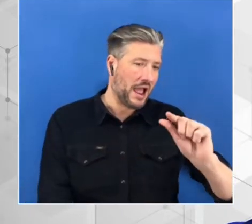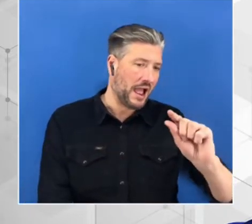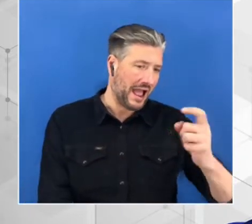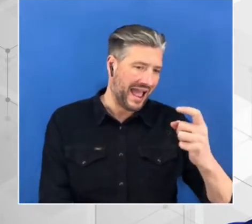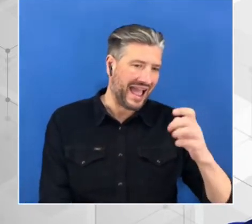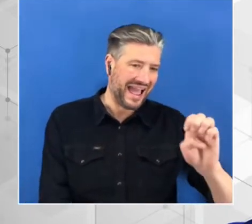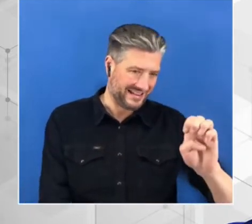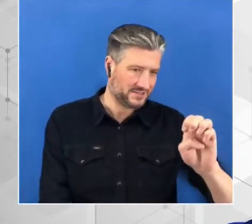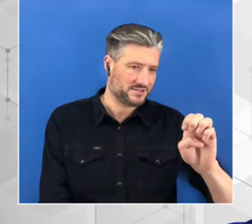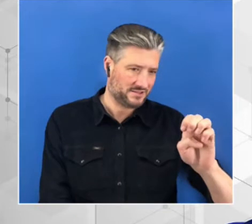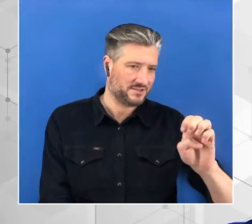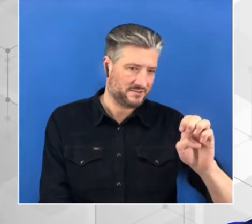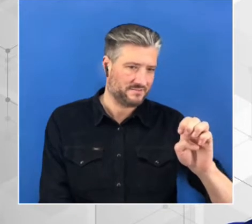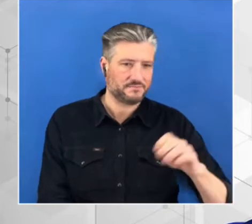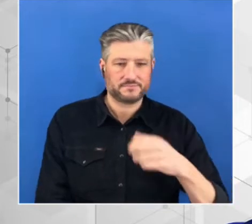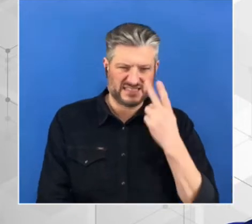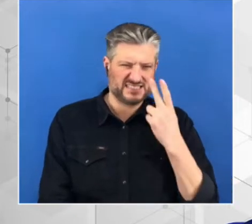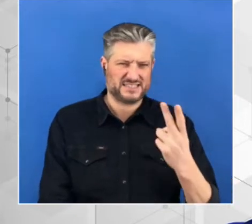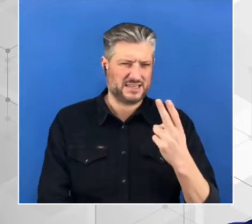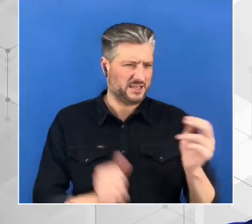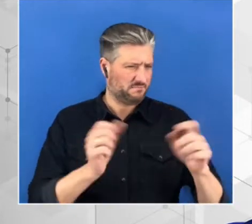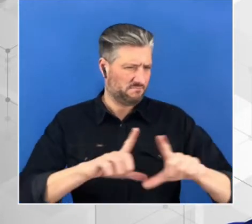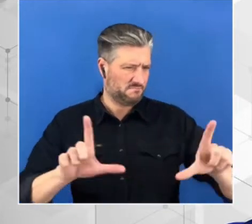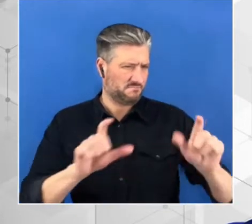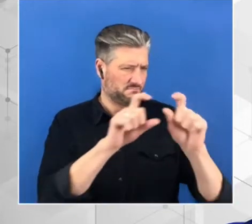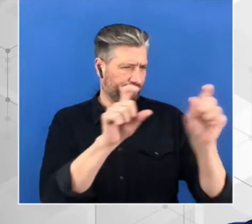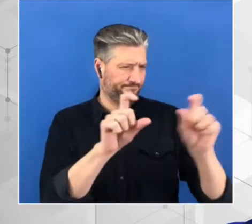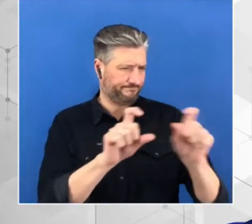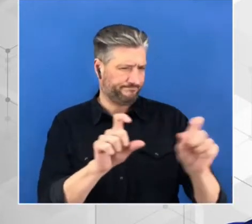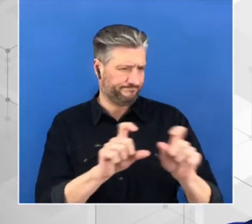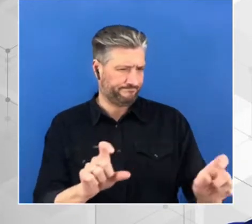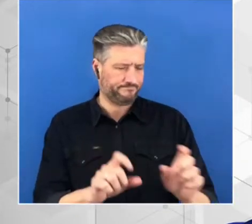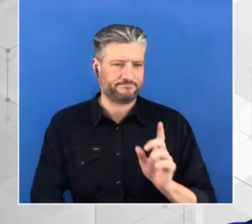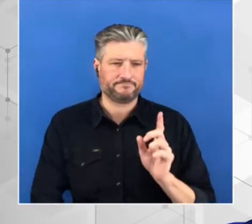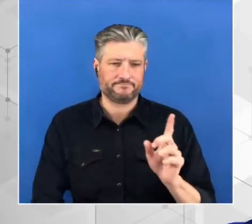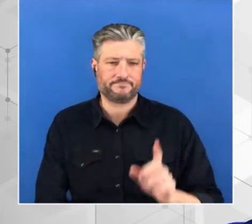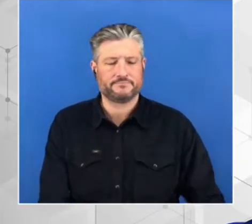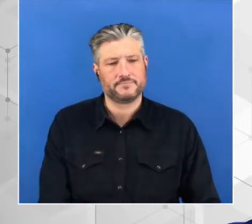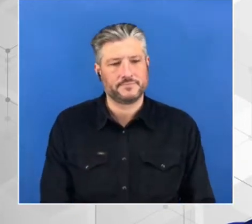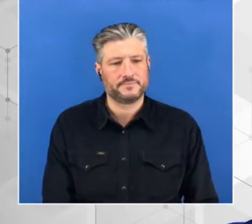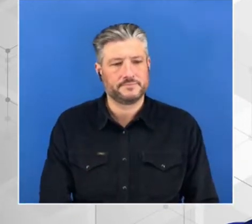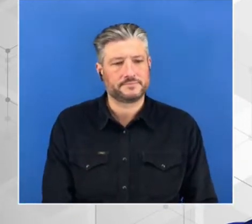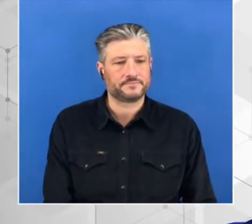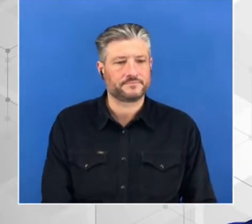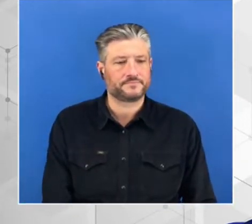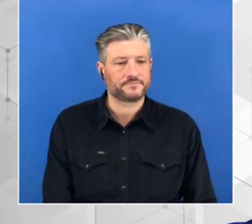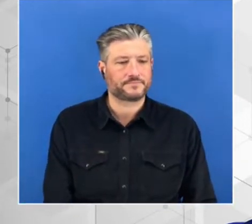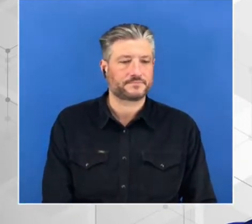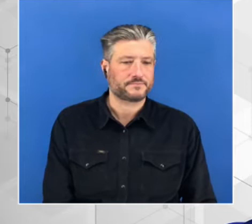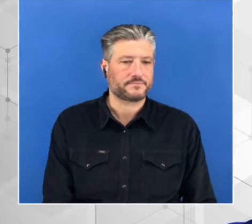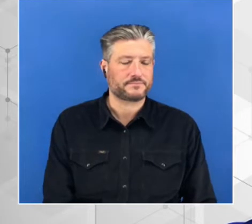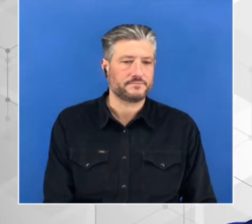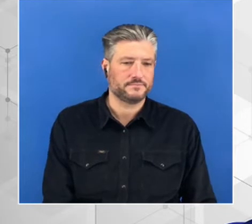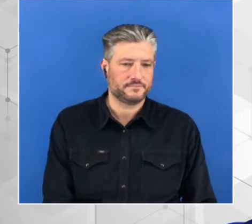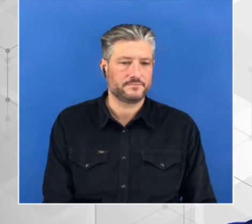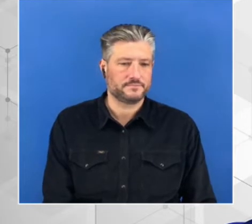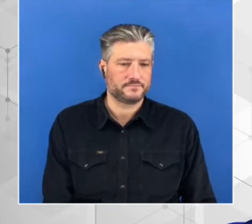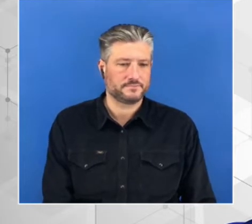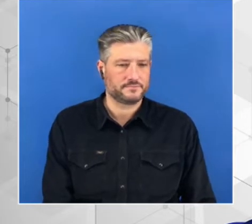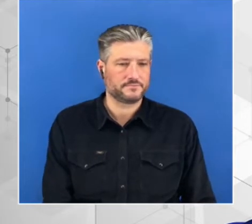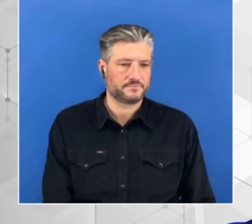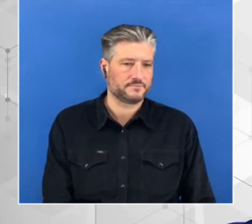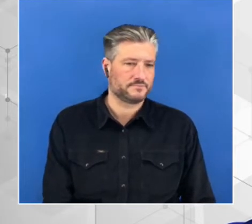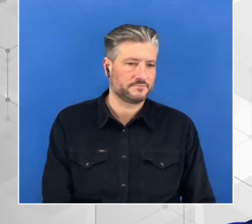developed by DQ. And there is a version as well for Vue. I'm 100% sure that if you look for, there's a version